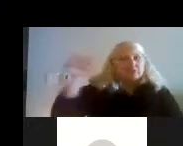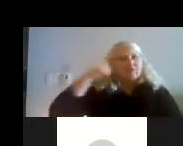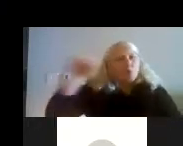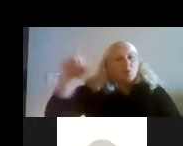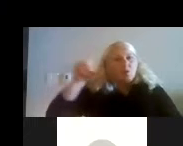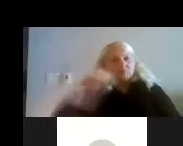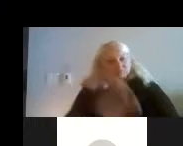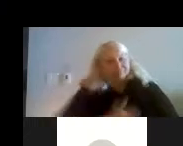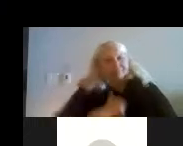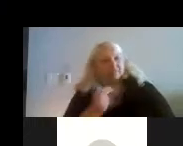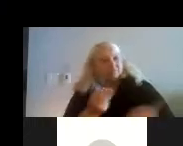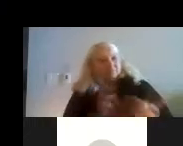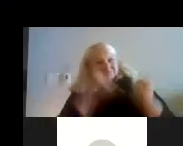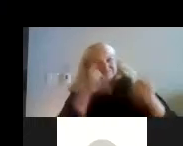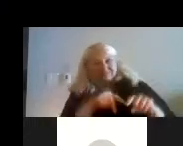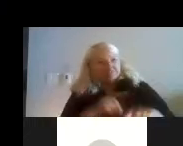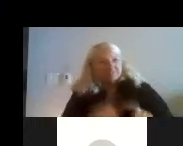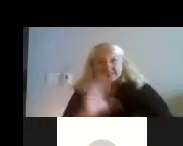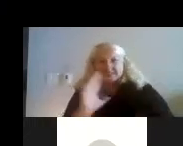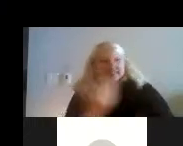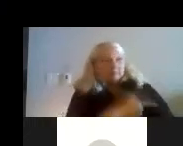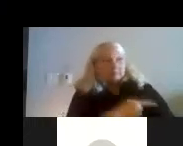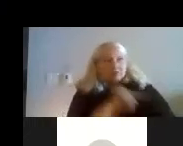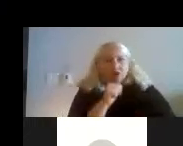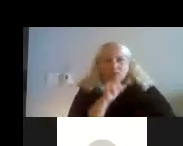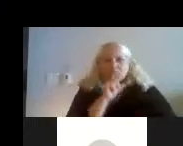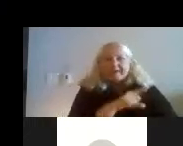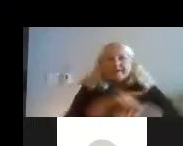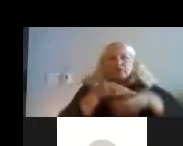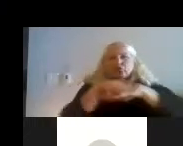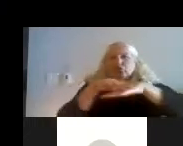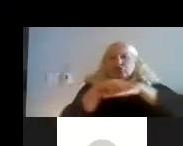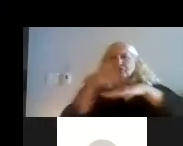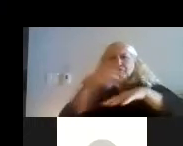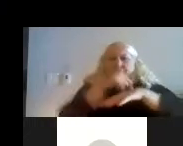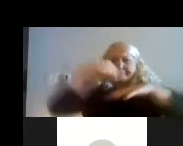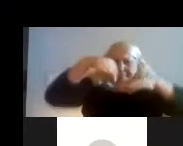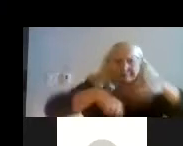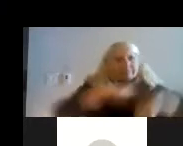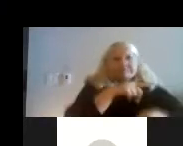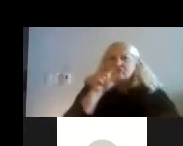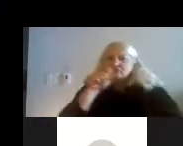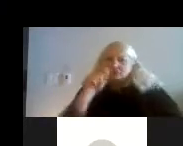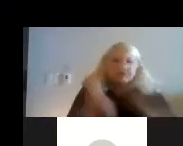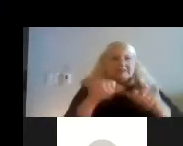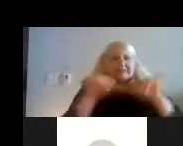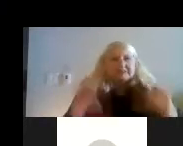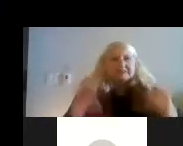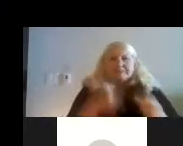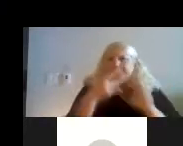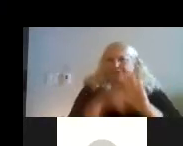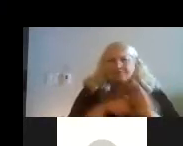but it sort of lacks that follow-up and that commitment to actually transforming systems, changing policies